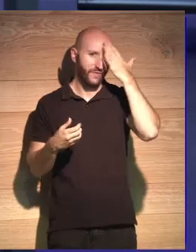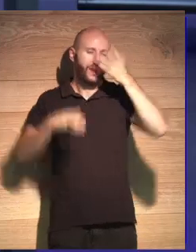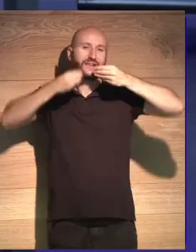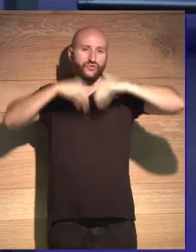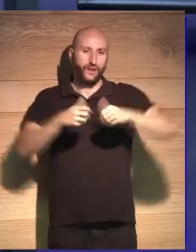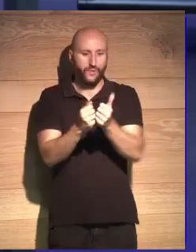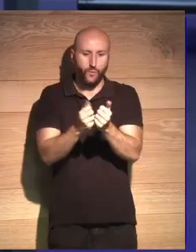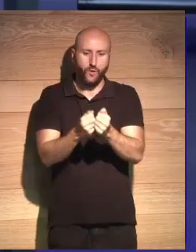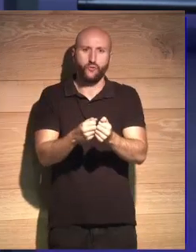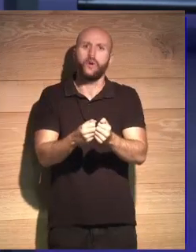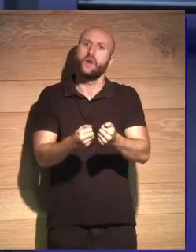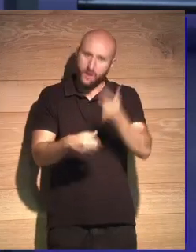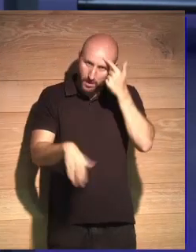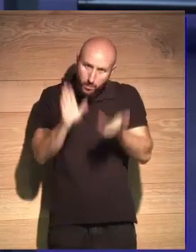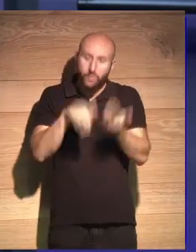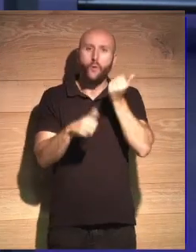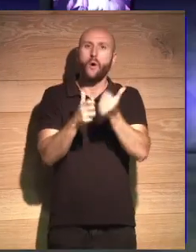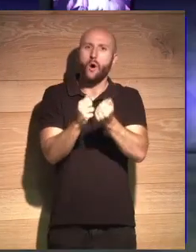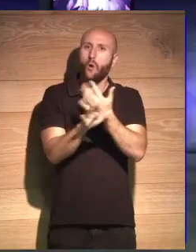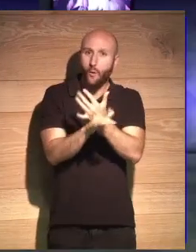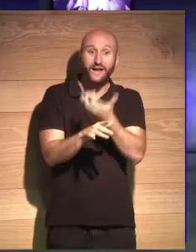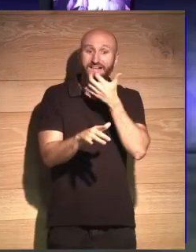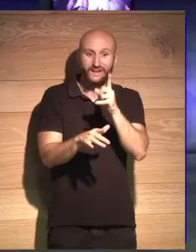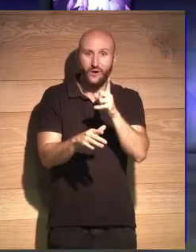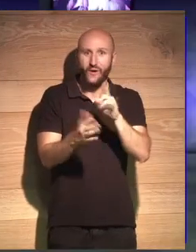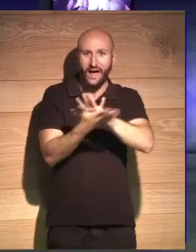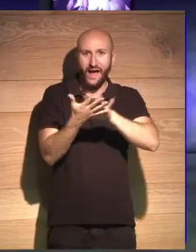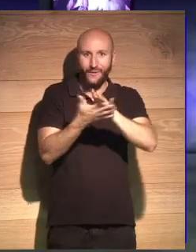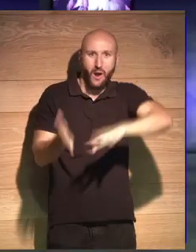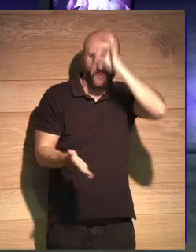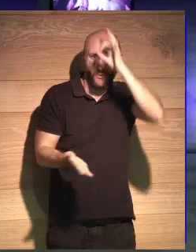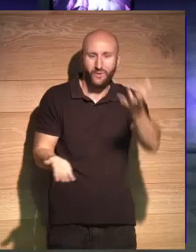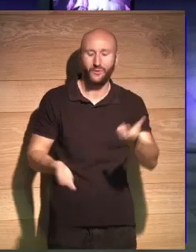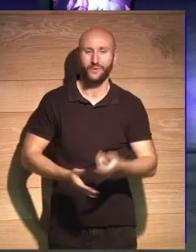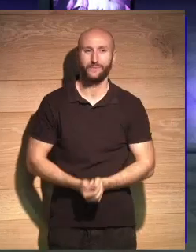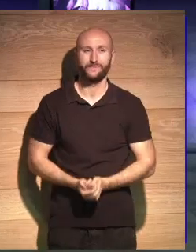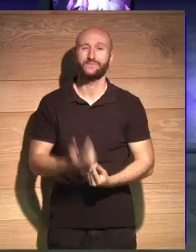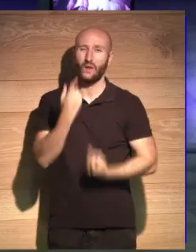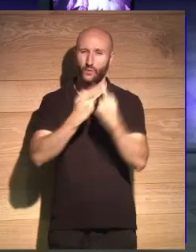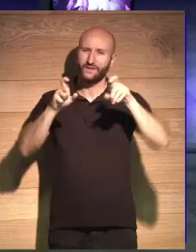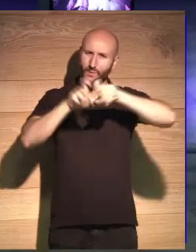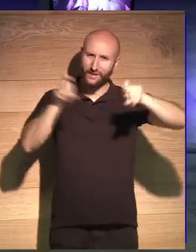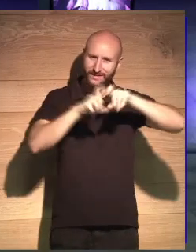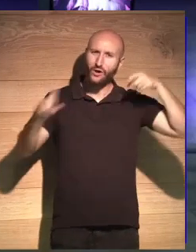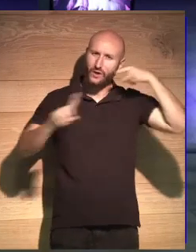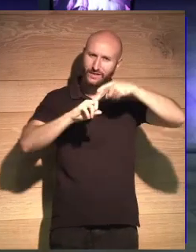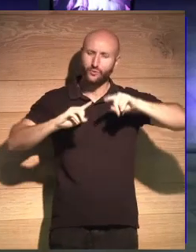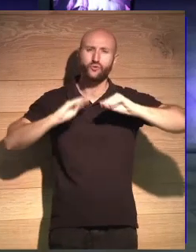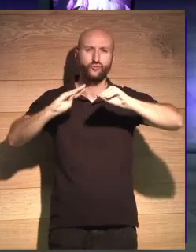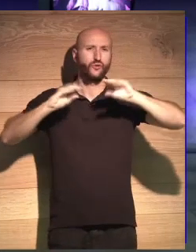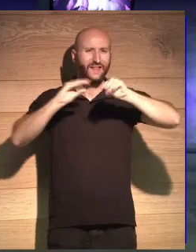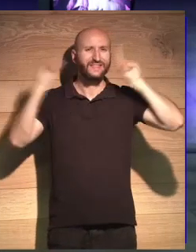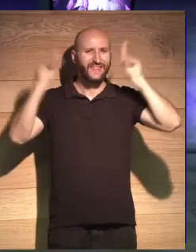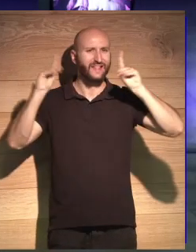of our project is to learn to play. There are